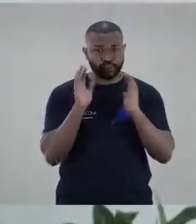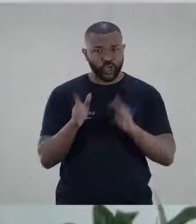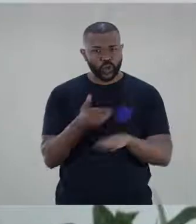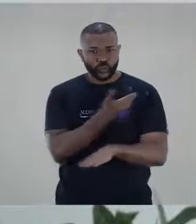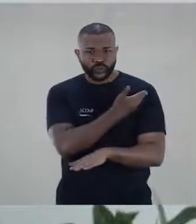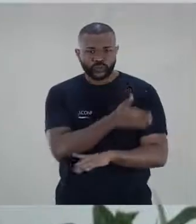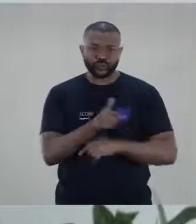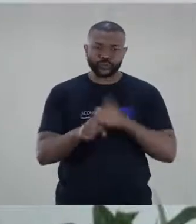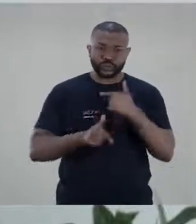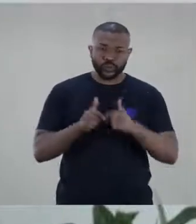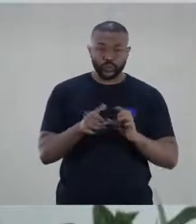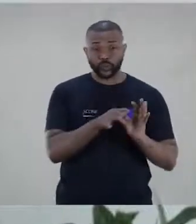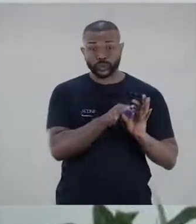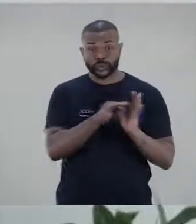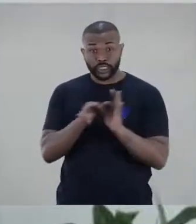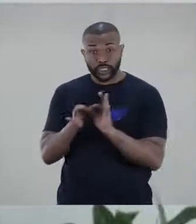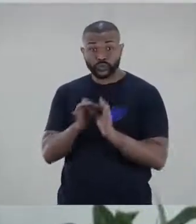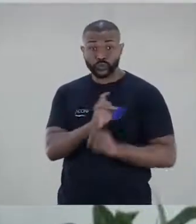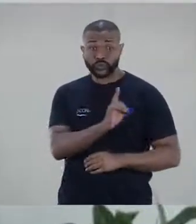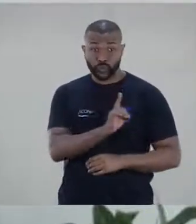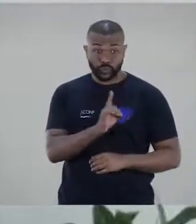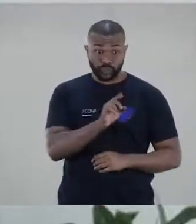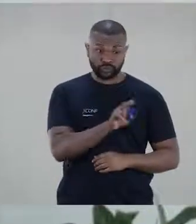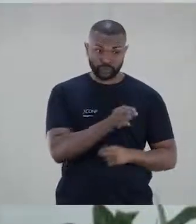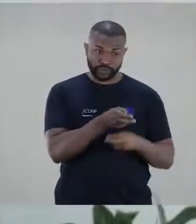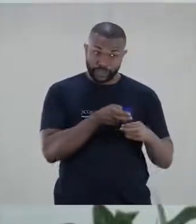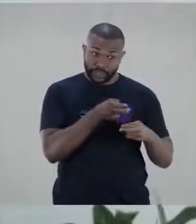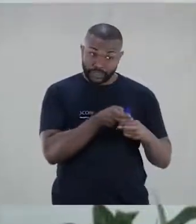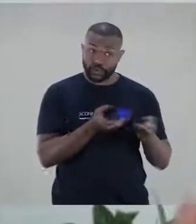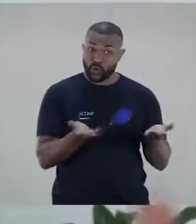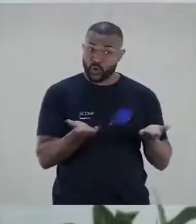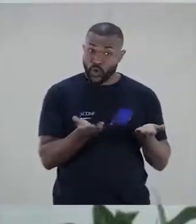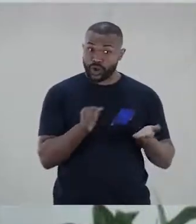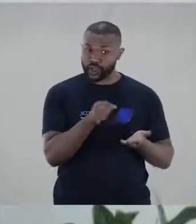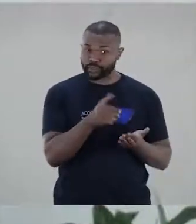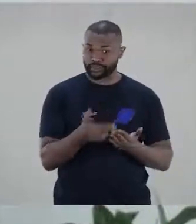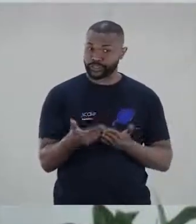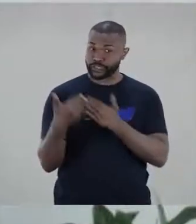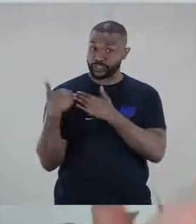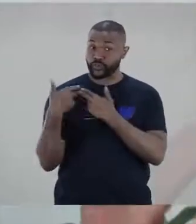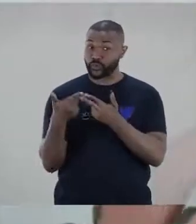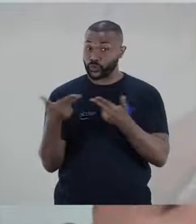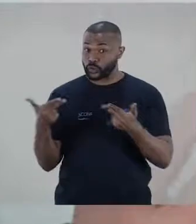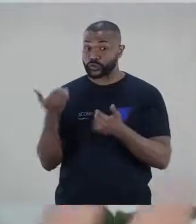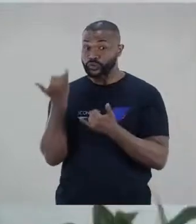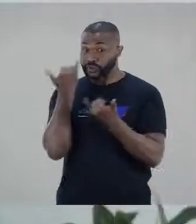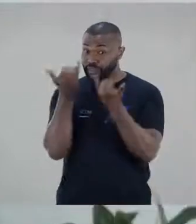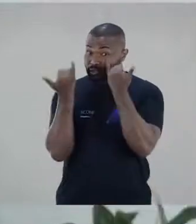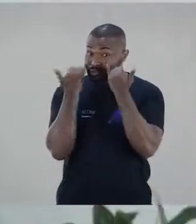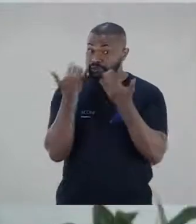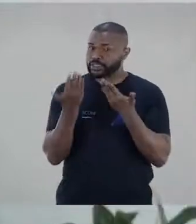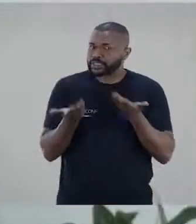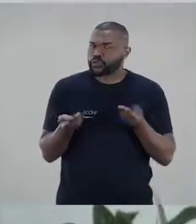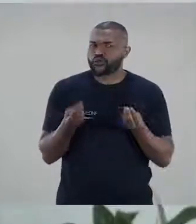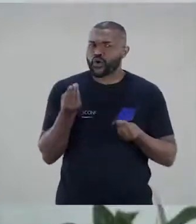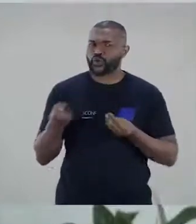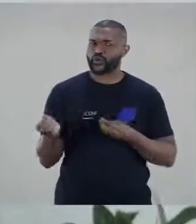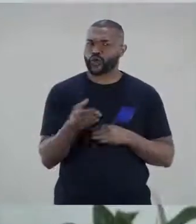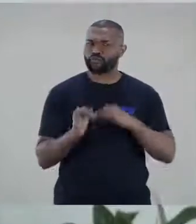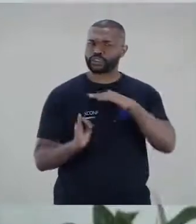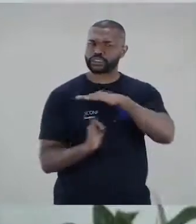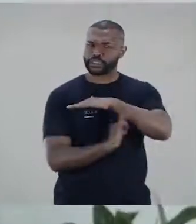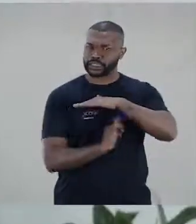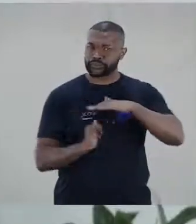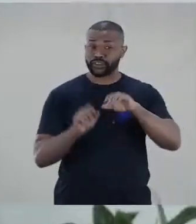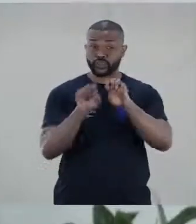now they're responsible to build the data product. So what is this new infrastructure as a, you know, the self-serve capability